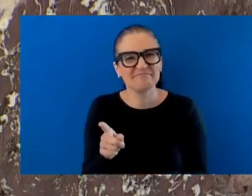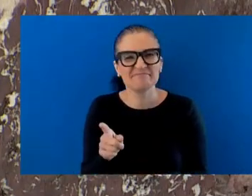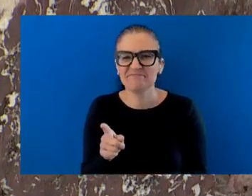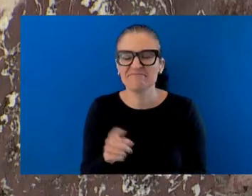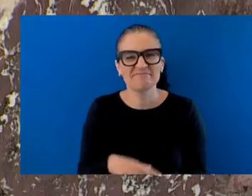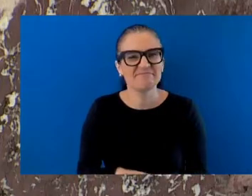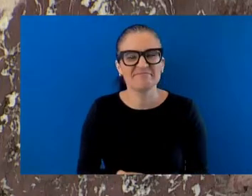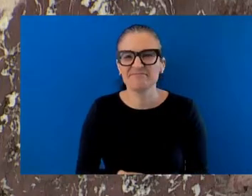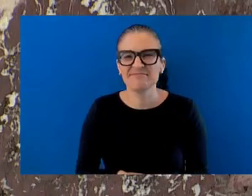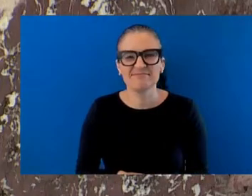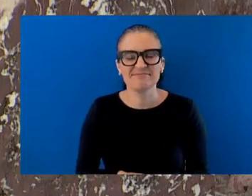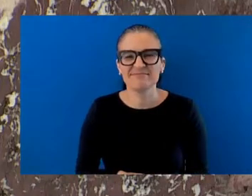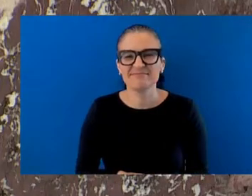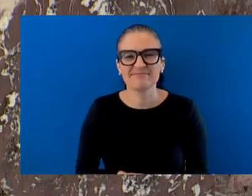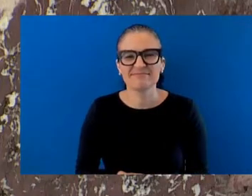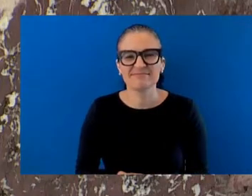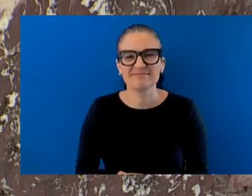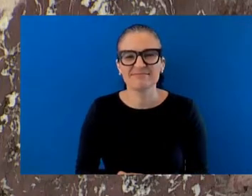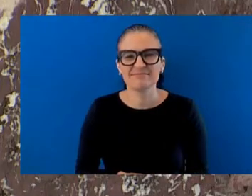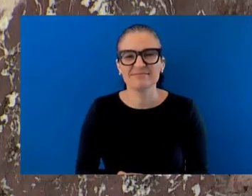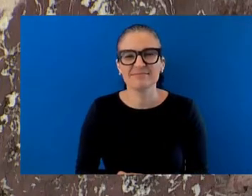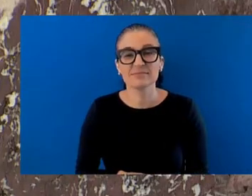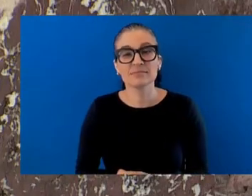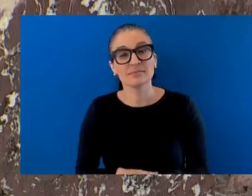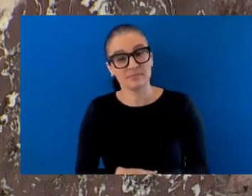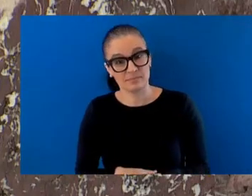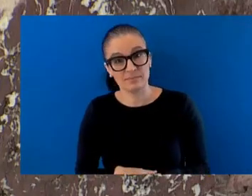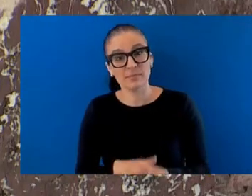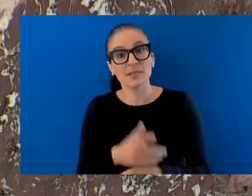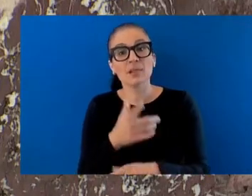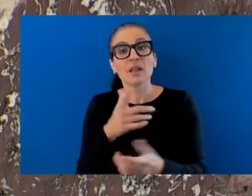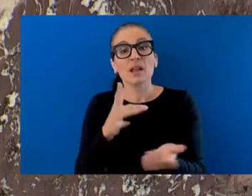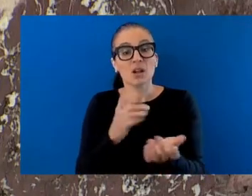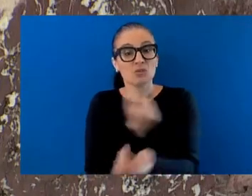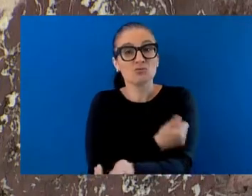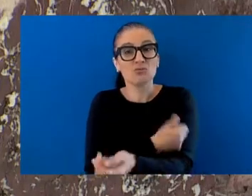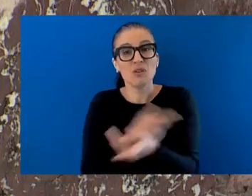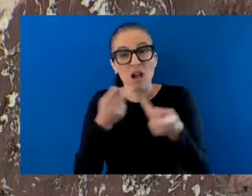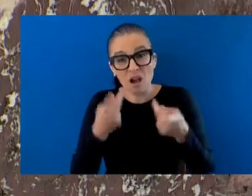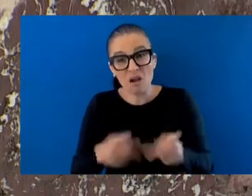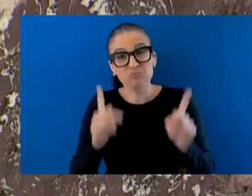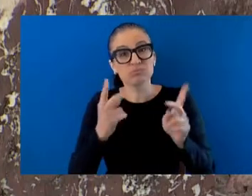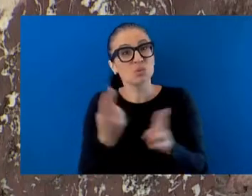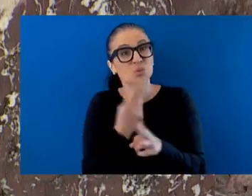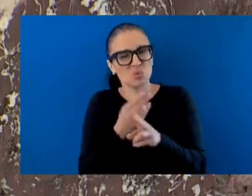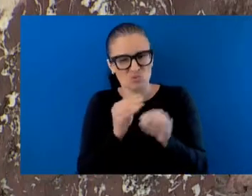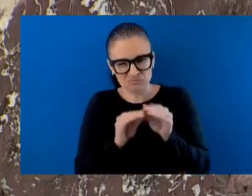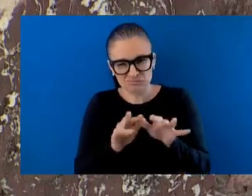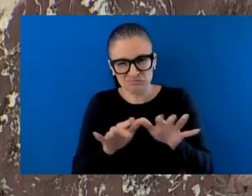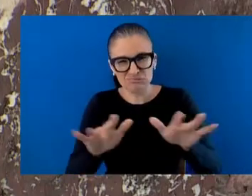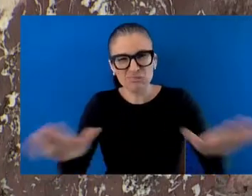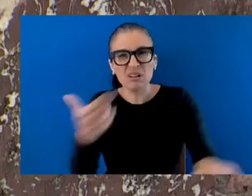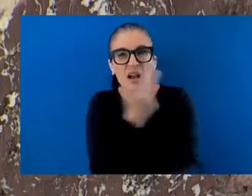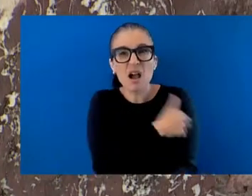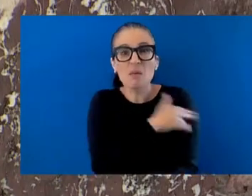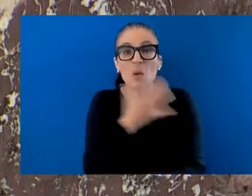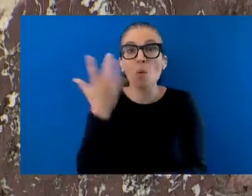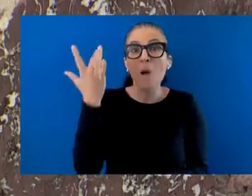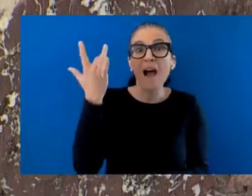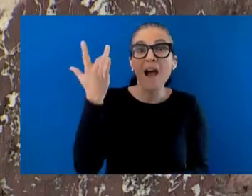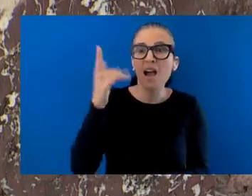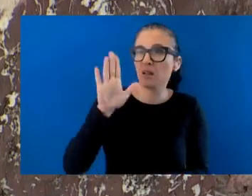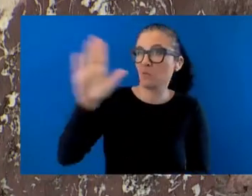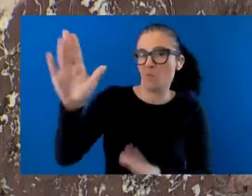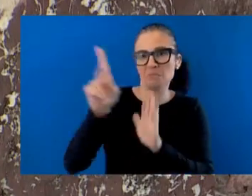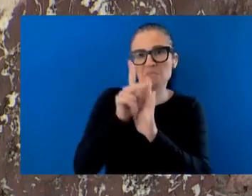our hospitals, and it's a direct and disturbing result of this NDP government's decriminalization policies outlined in